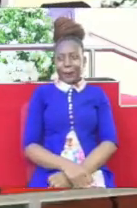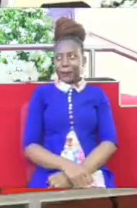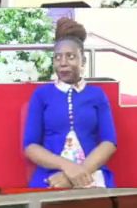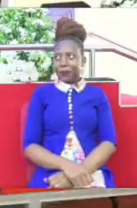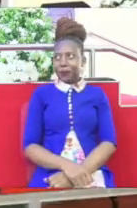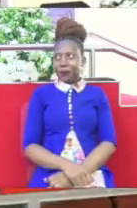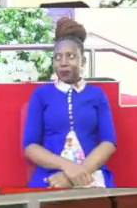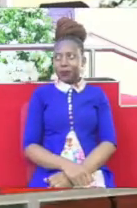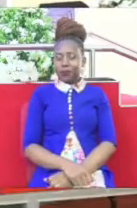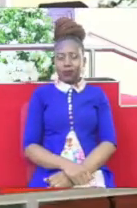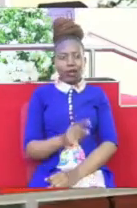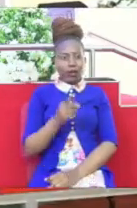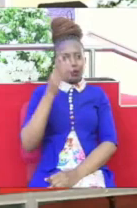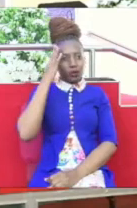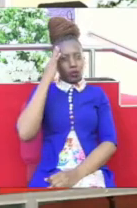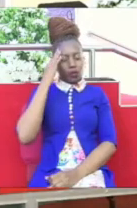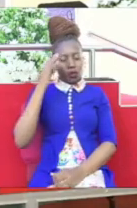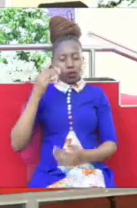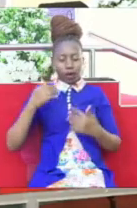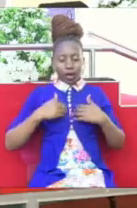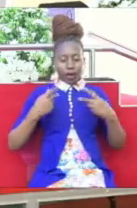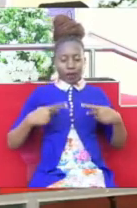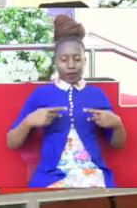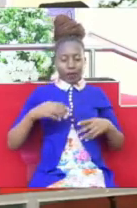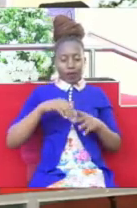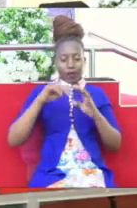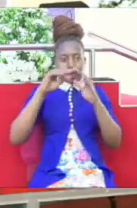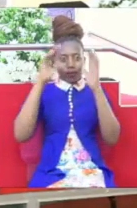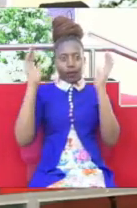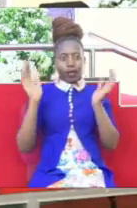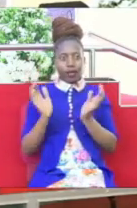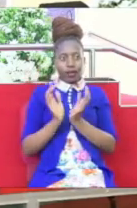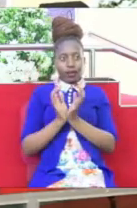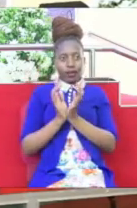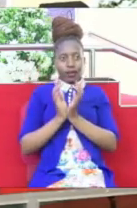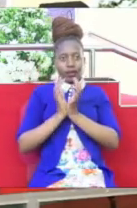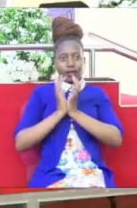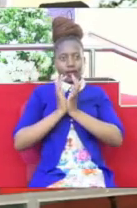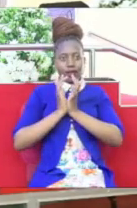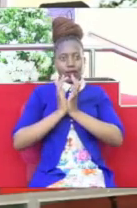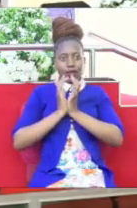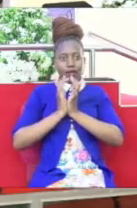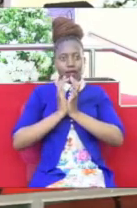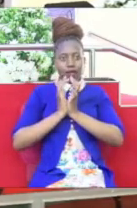Do you know there are people in the world? Unajua kuna watu katika dunia that would rather starve to